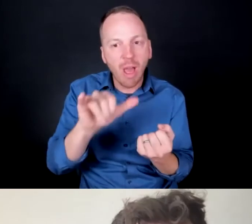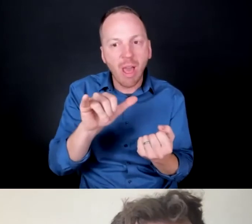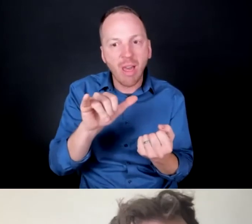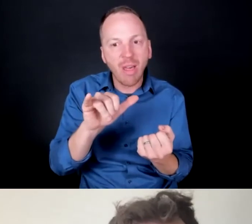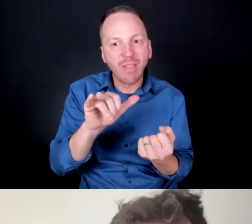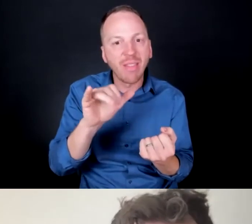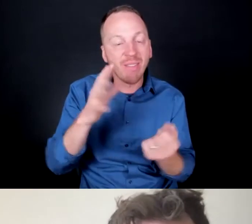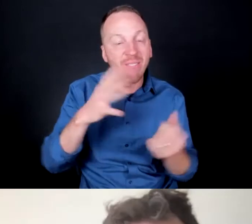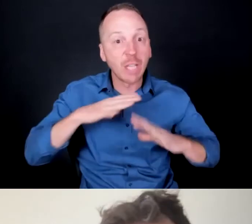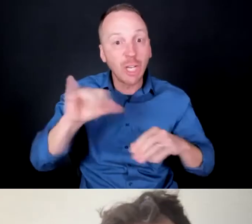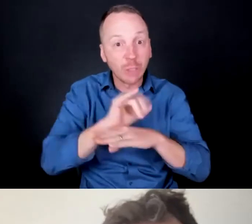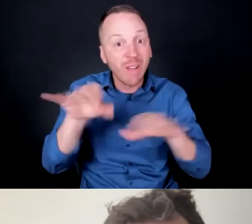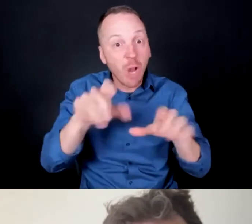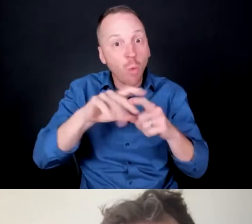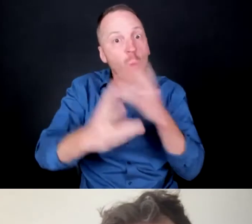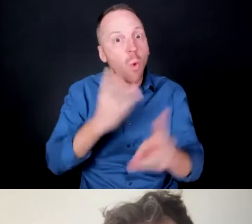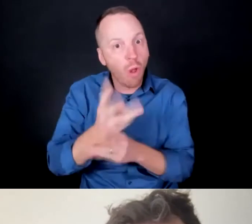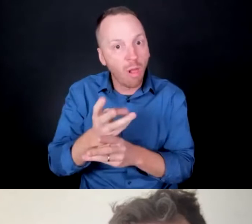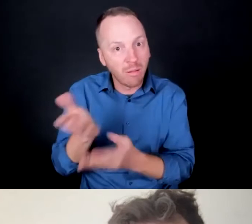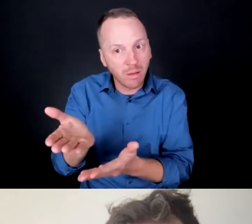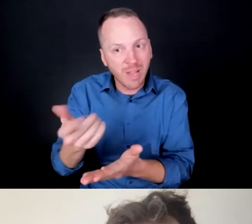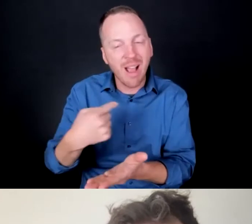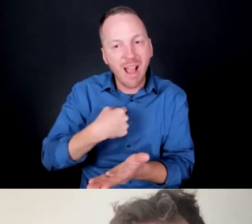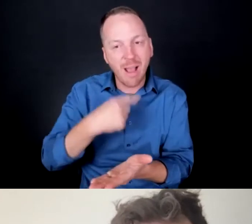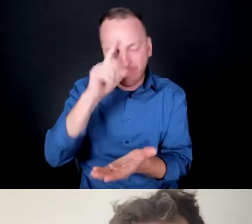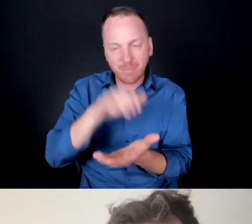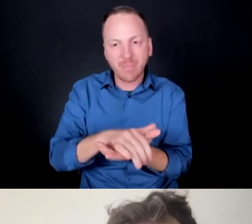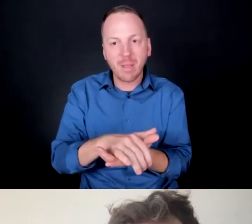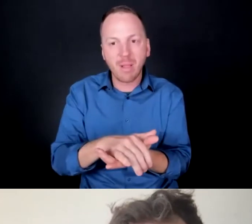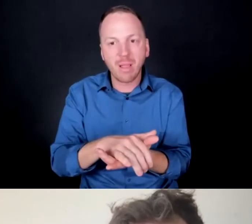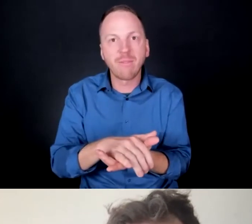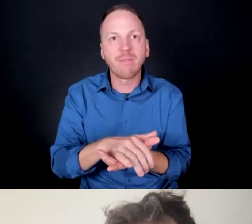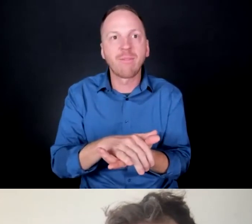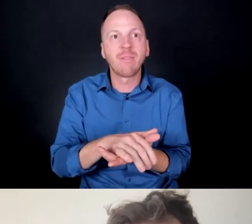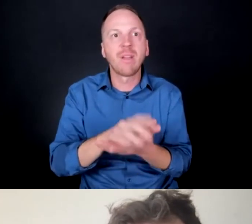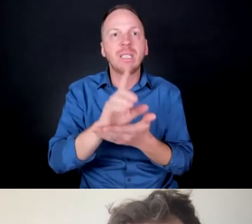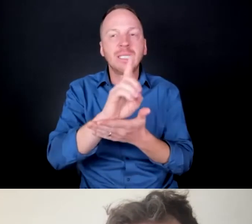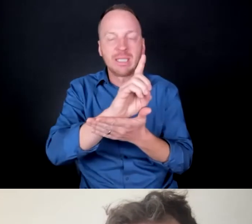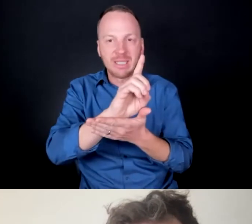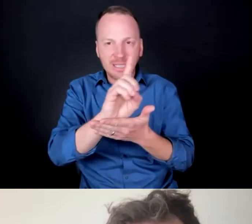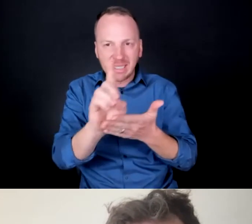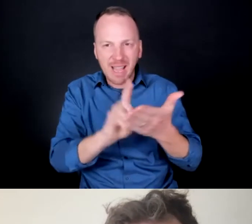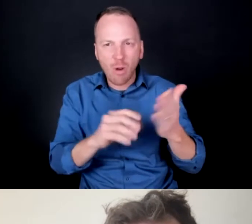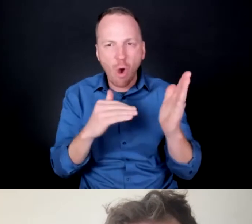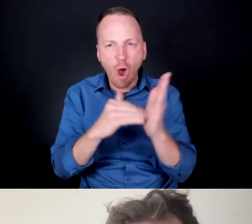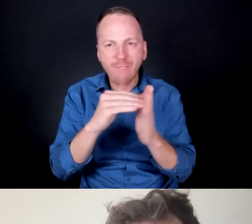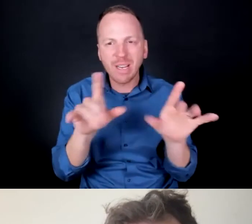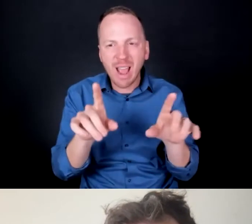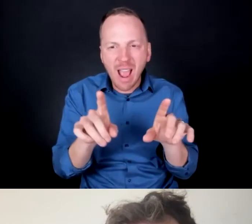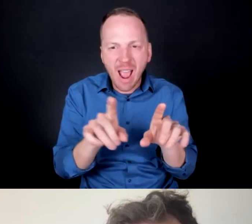fashion industry has done to the world. So I think of design a lot of times as